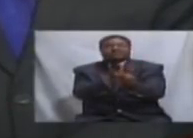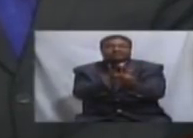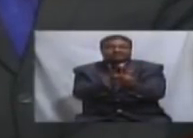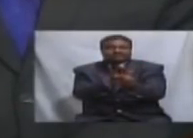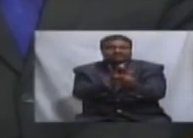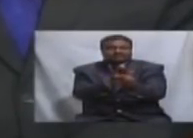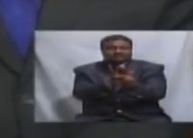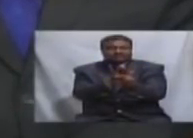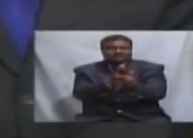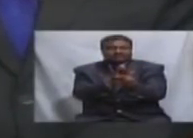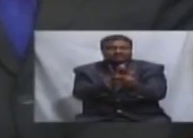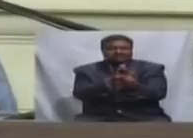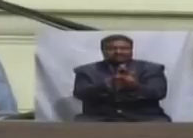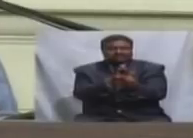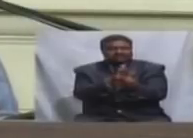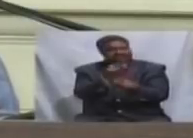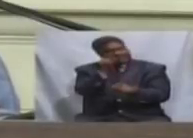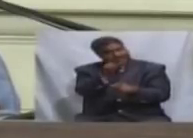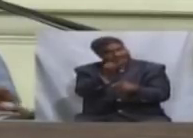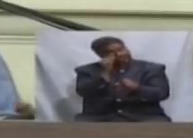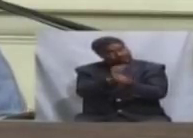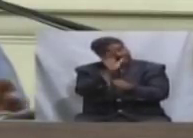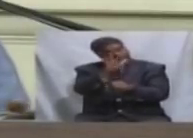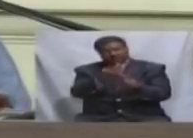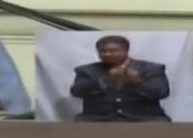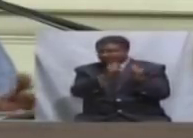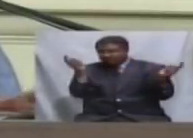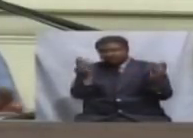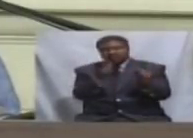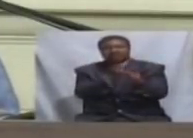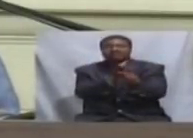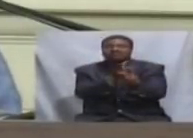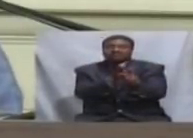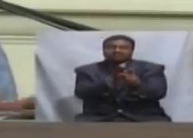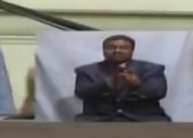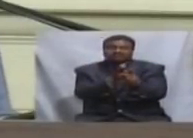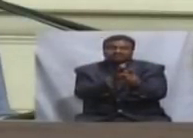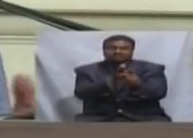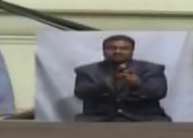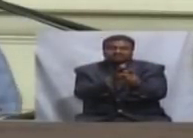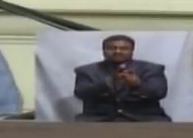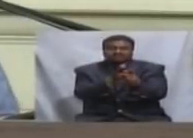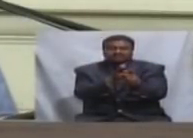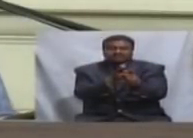SAC. These are big jobs. They would like to influence you to do the wrong thing.